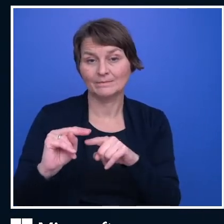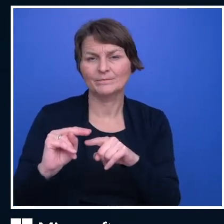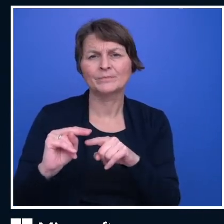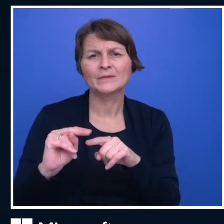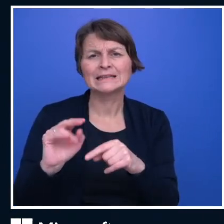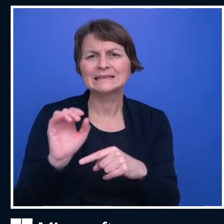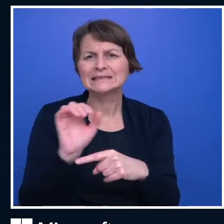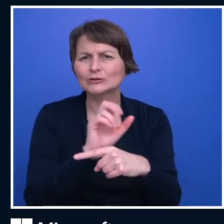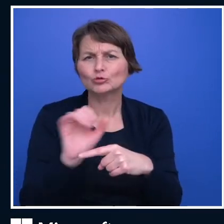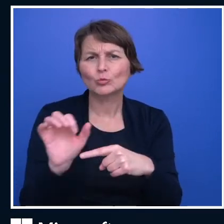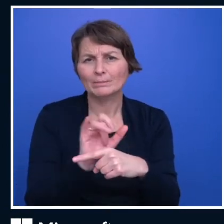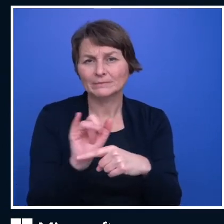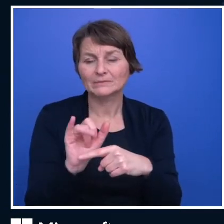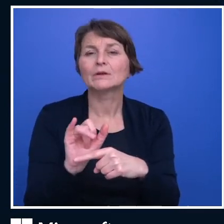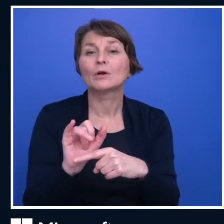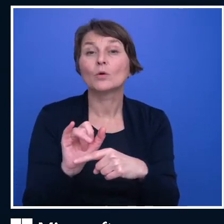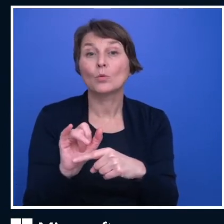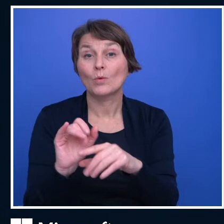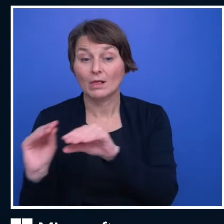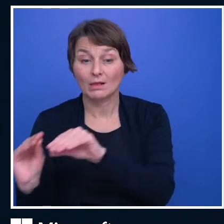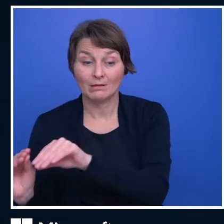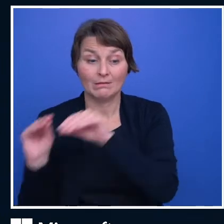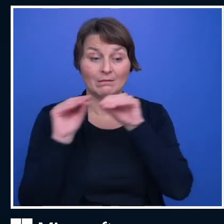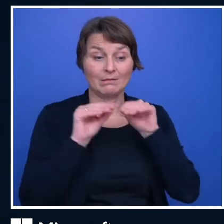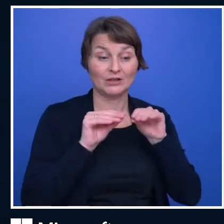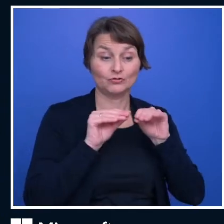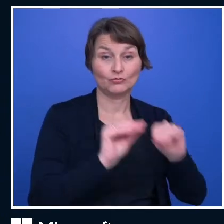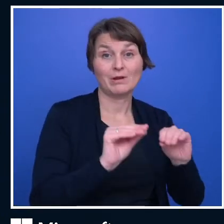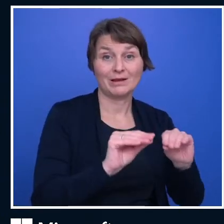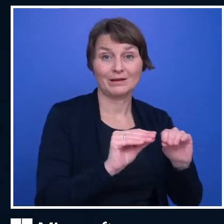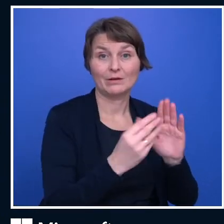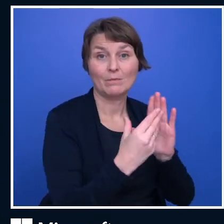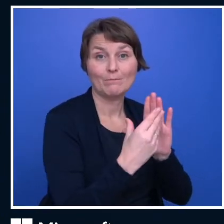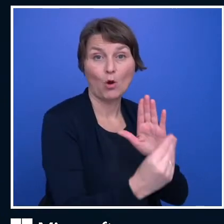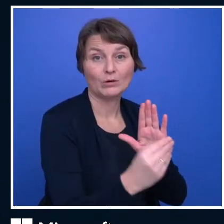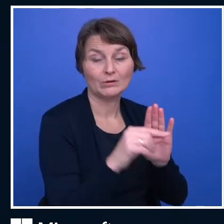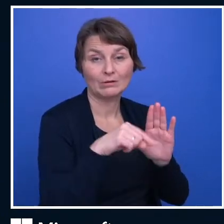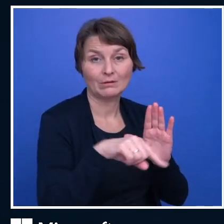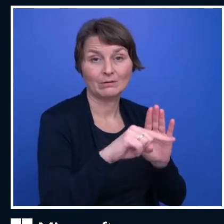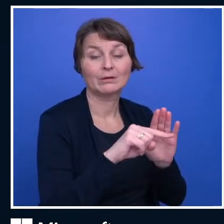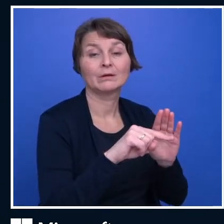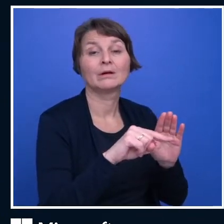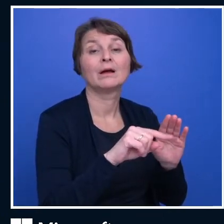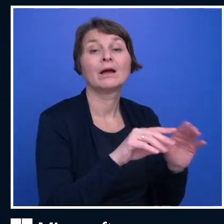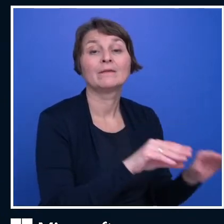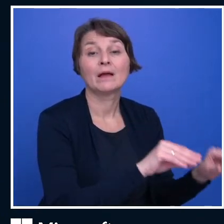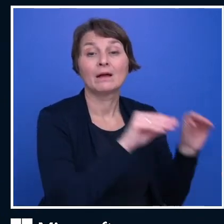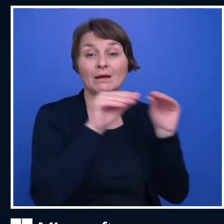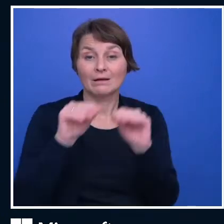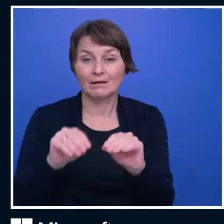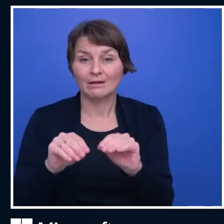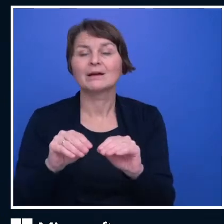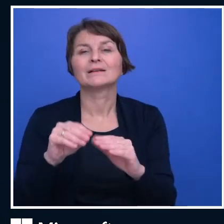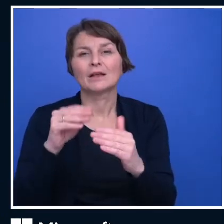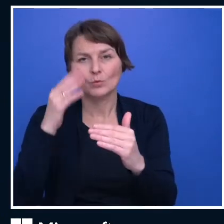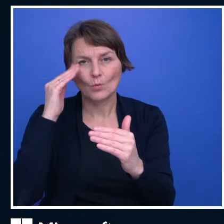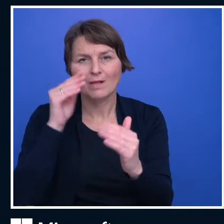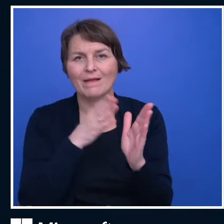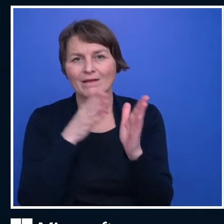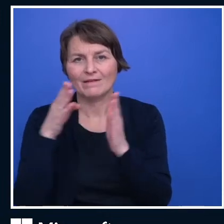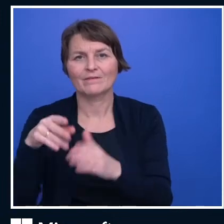model. And this trained model would be saved and then loaded again in the predictor.py file, because